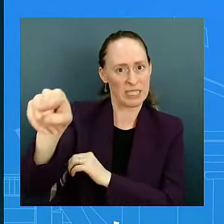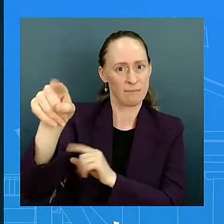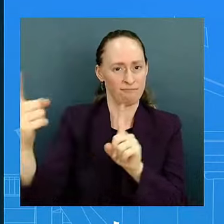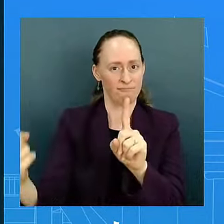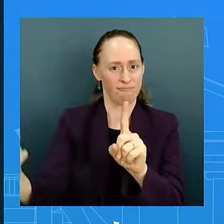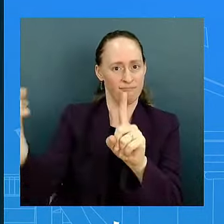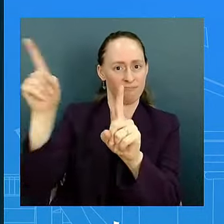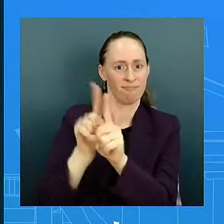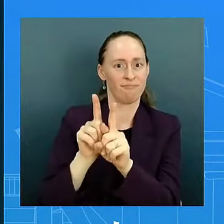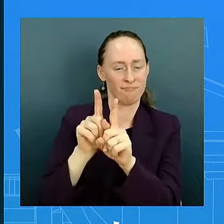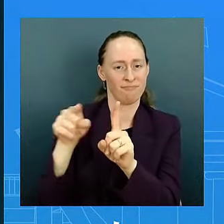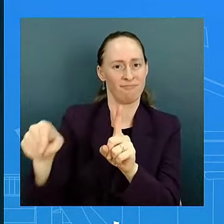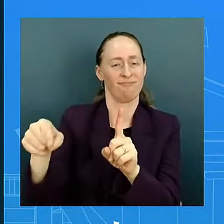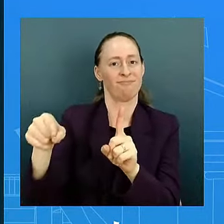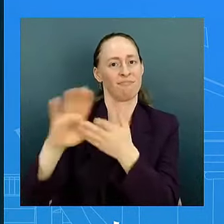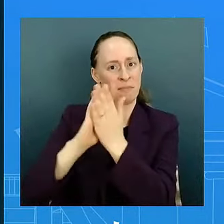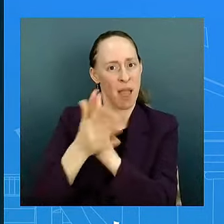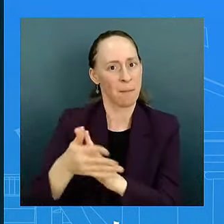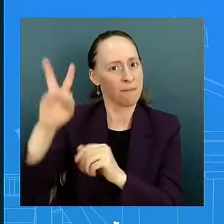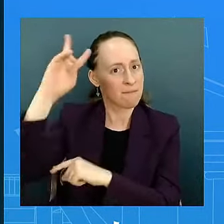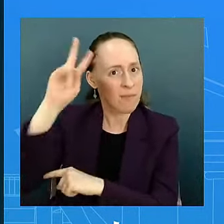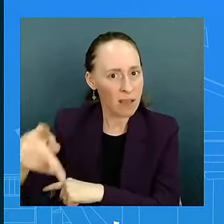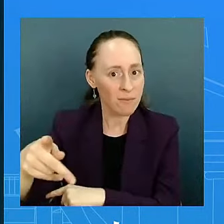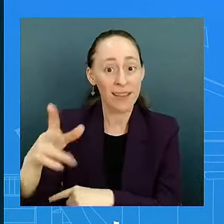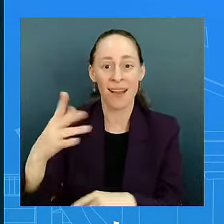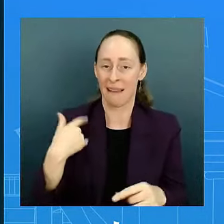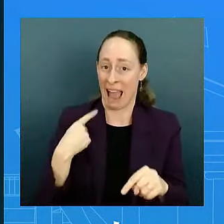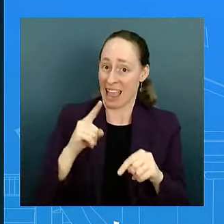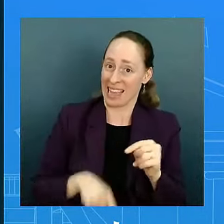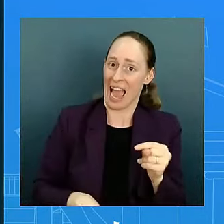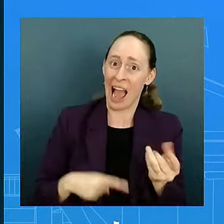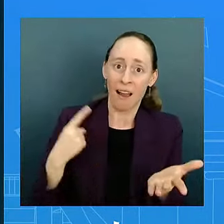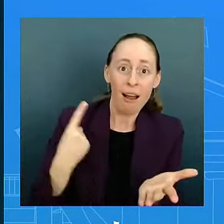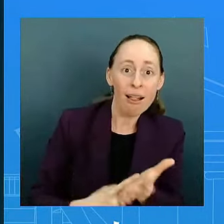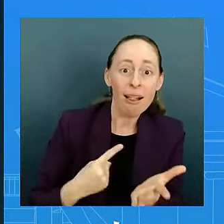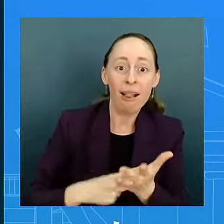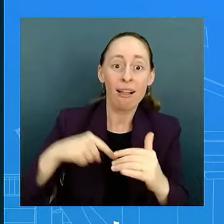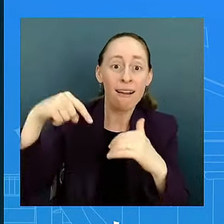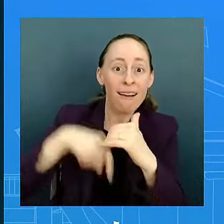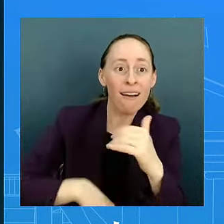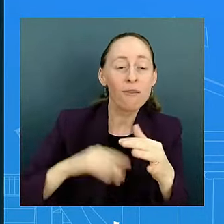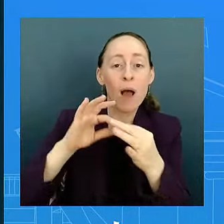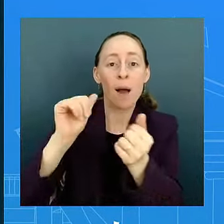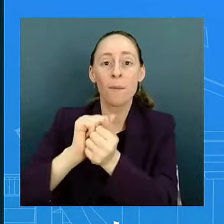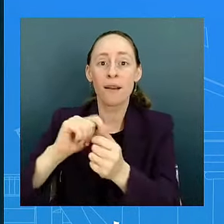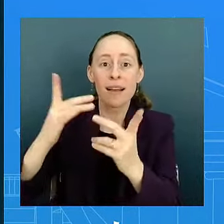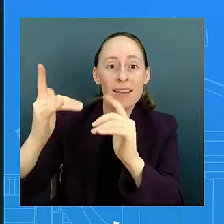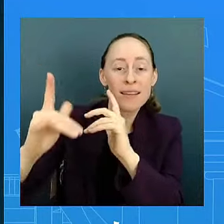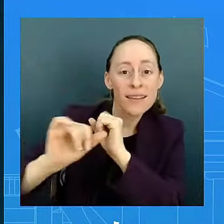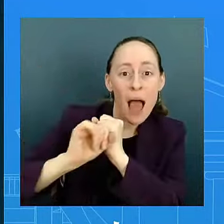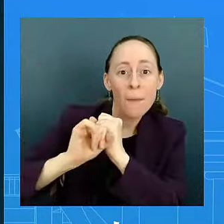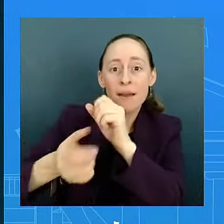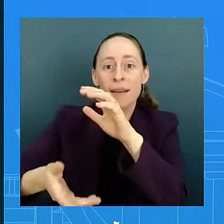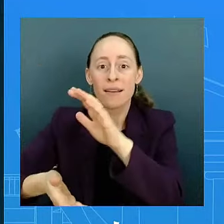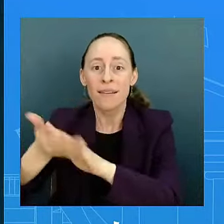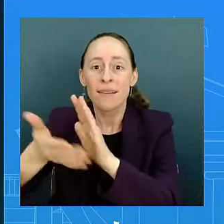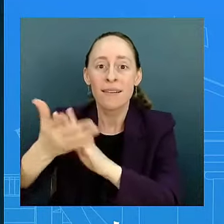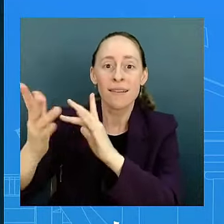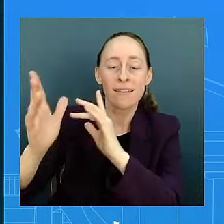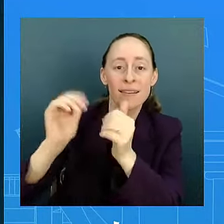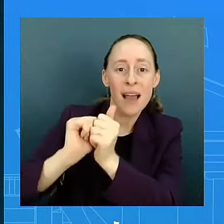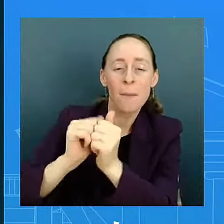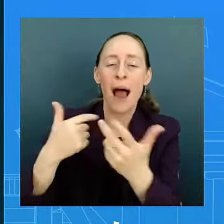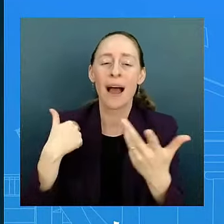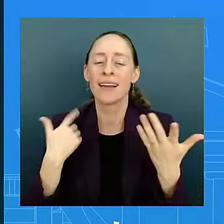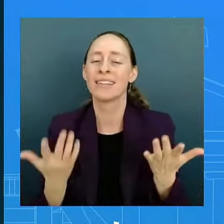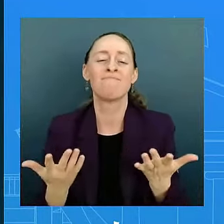the campaign could speak to more precisely. But the president has known the governor for some time, for decades now, appreciates